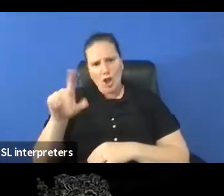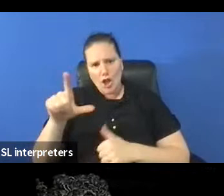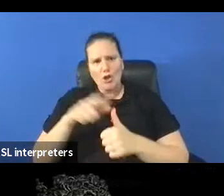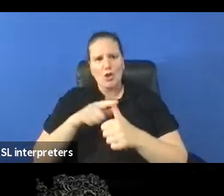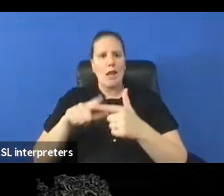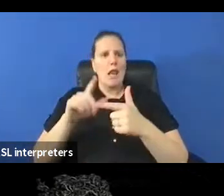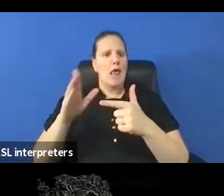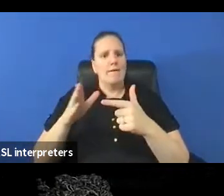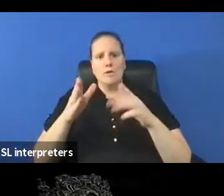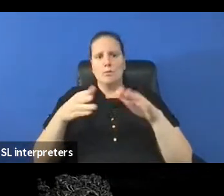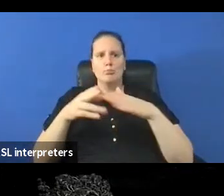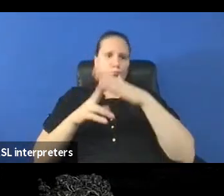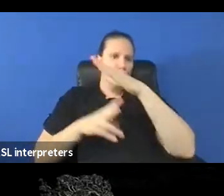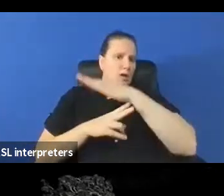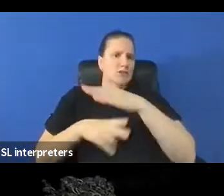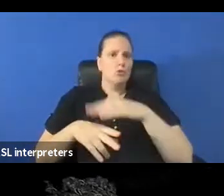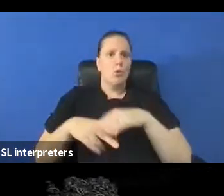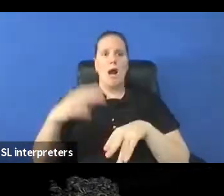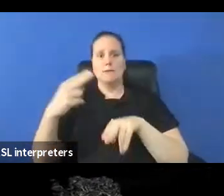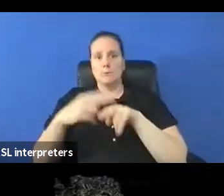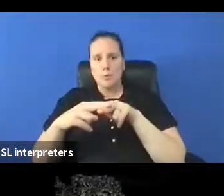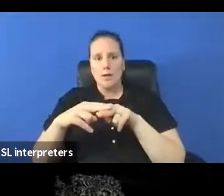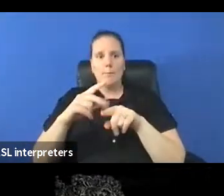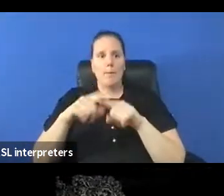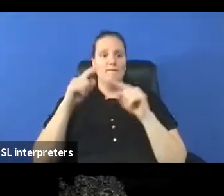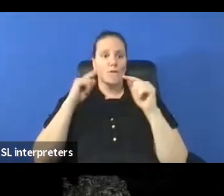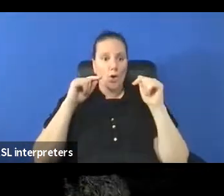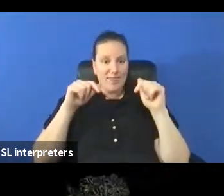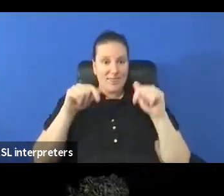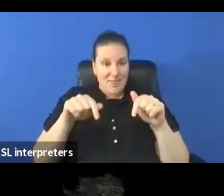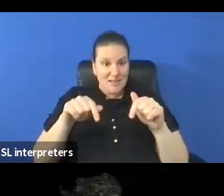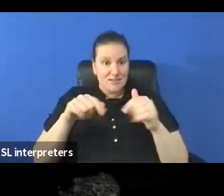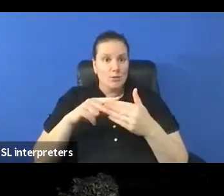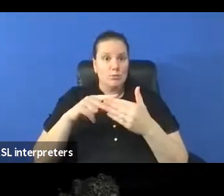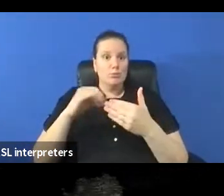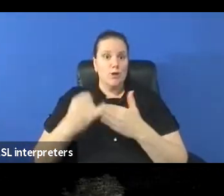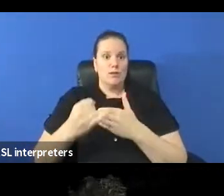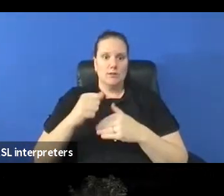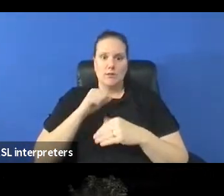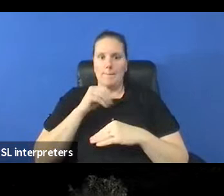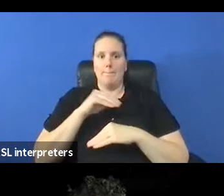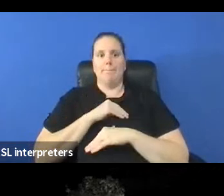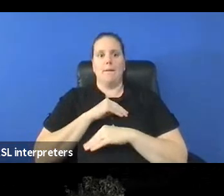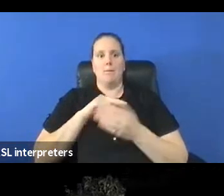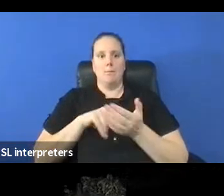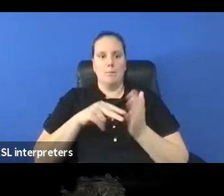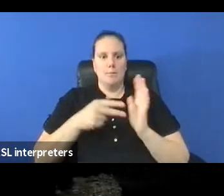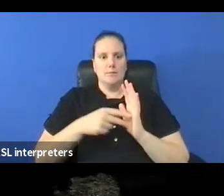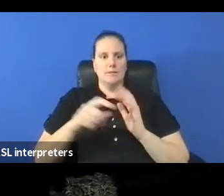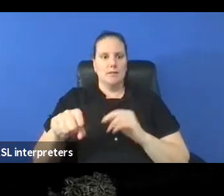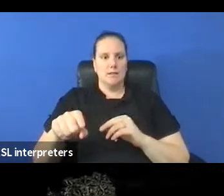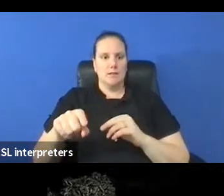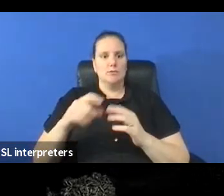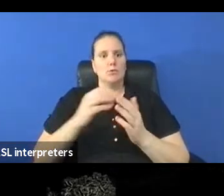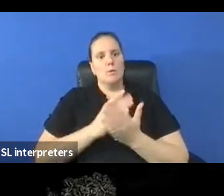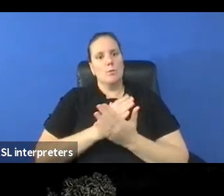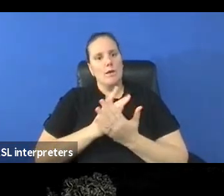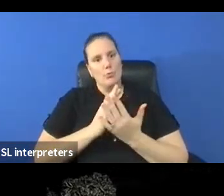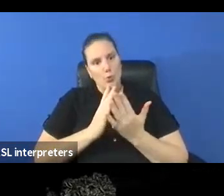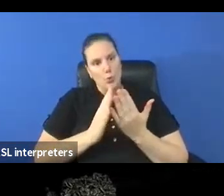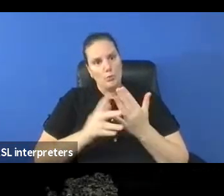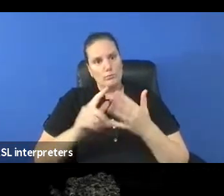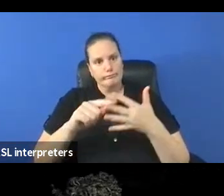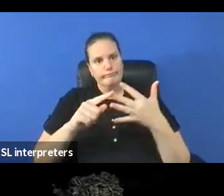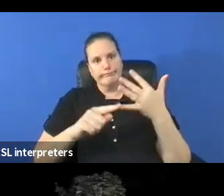or high-speed rail, but there are things that for this particular project did not meet the purpose and need. So we went through a handful of